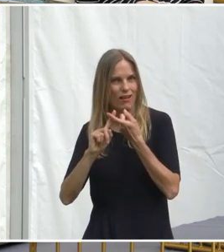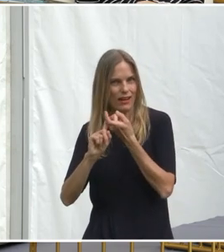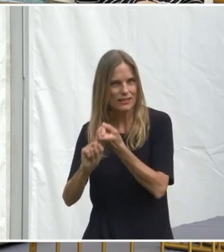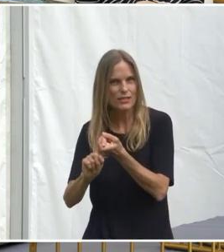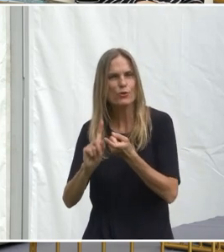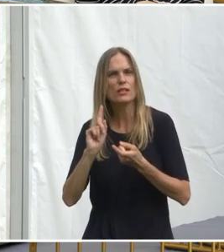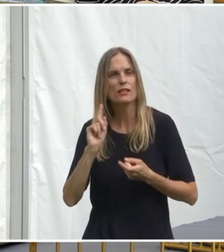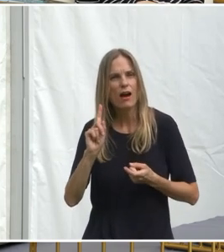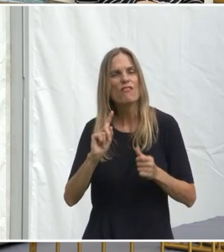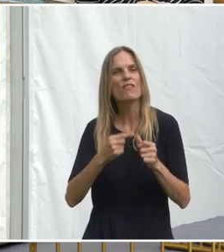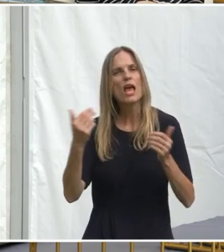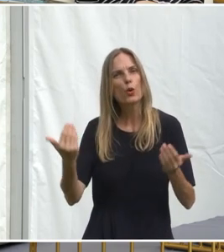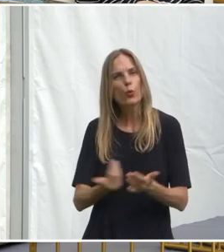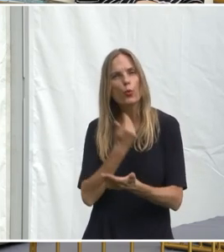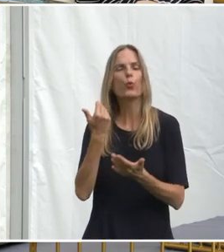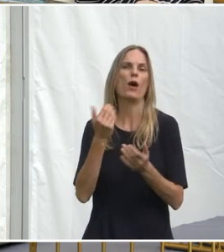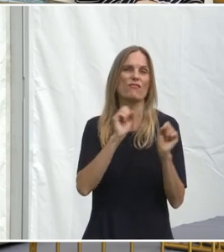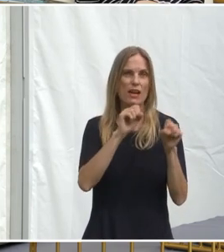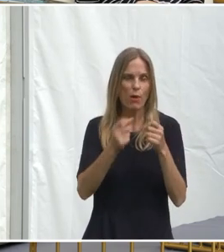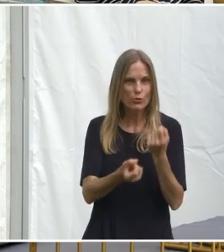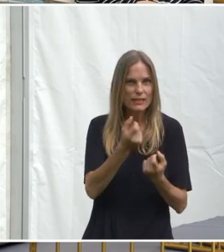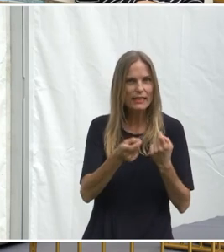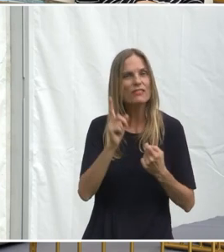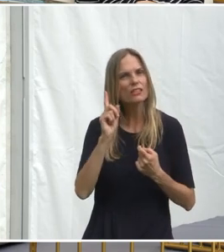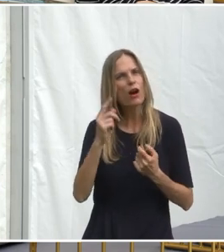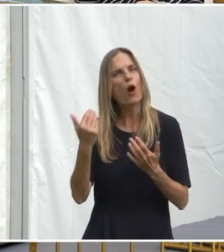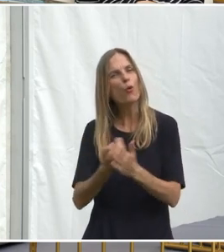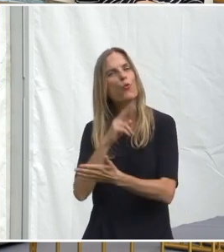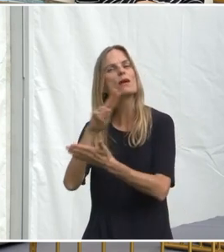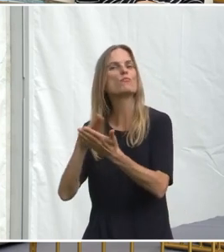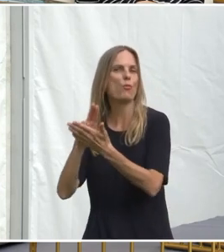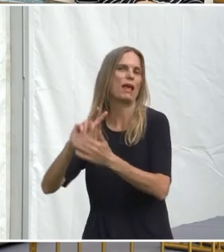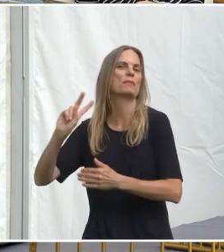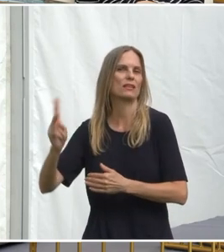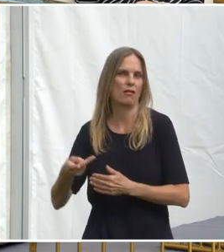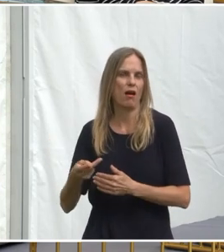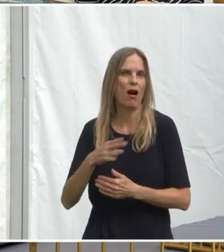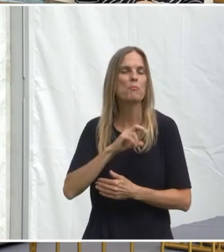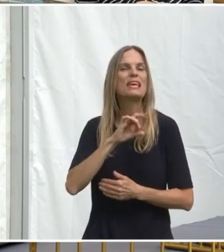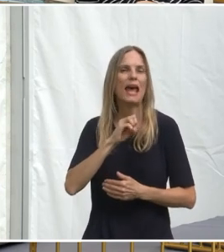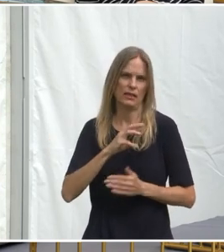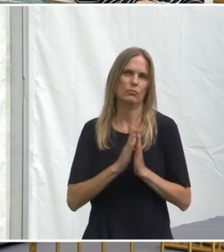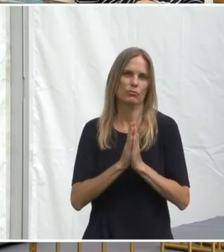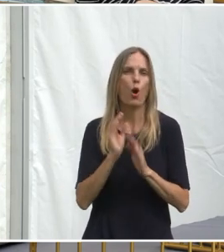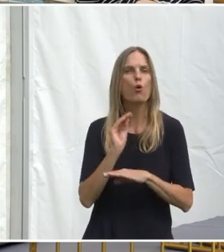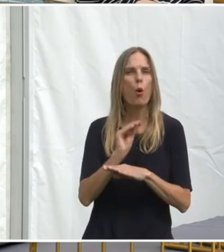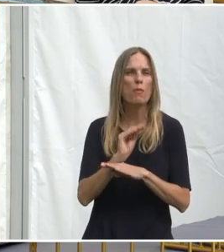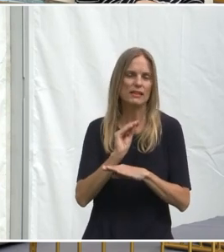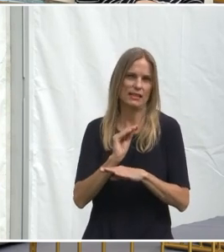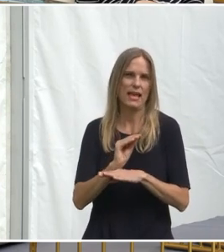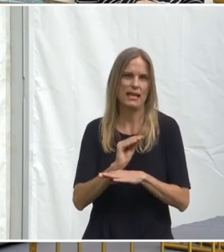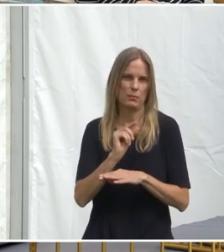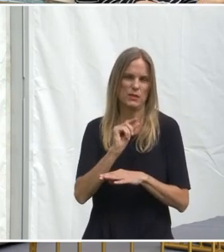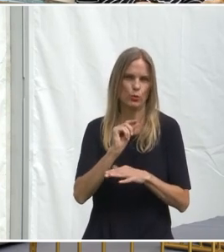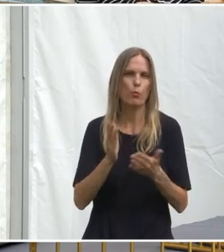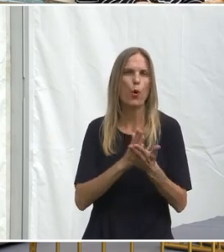are also new vulnerabilities that emerge. So Piret, would you like to comment somehow on these issues also from maybe the